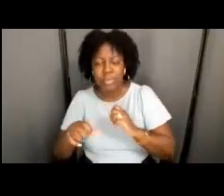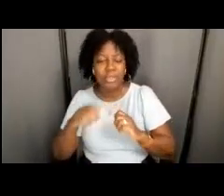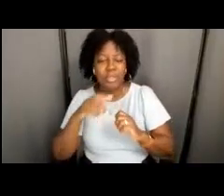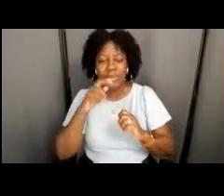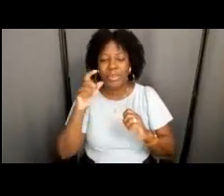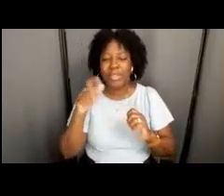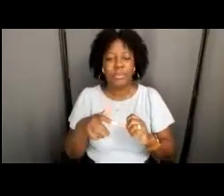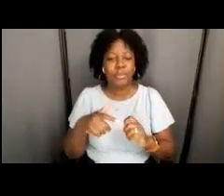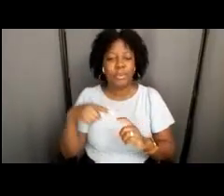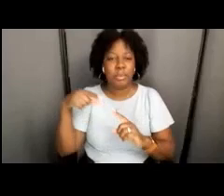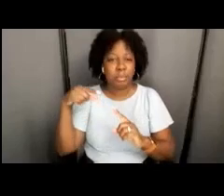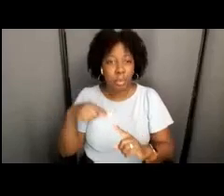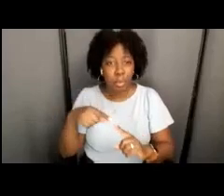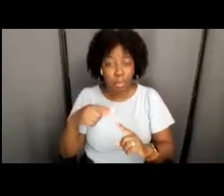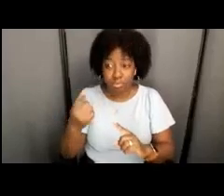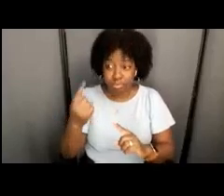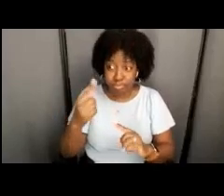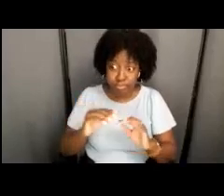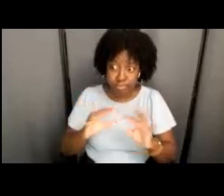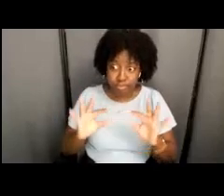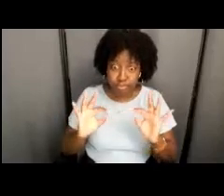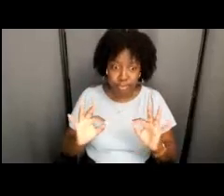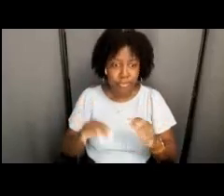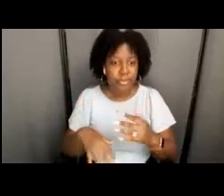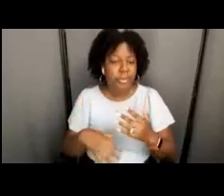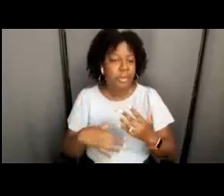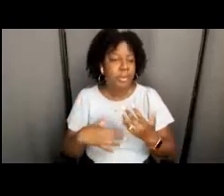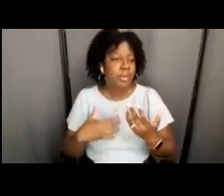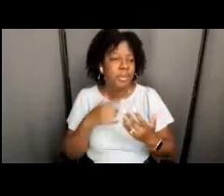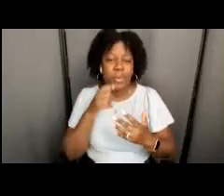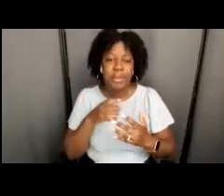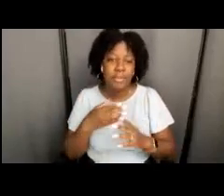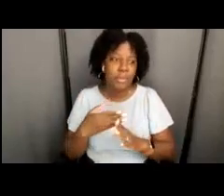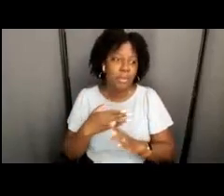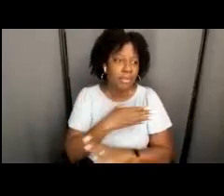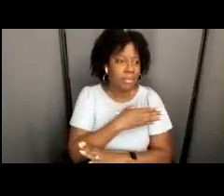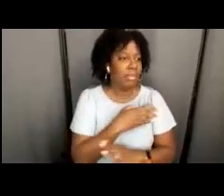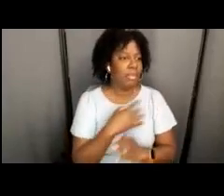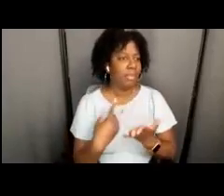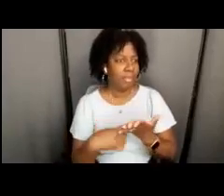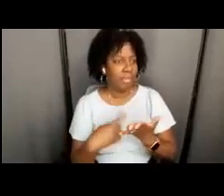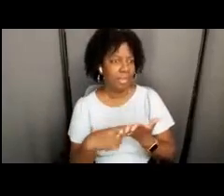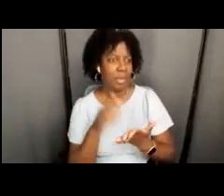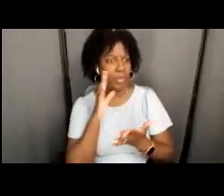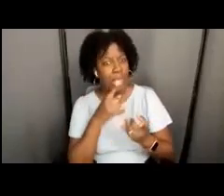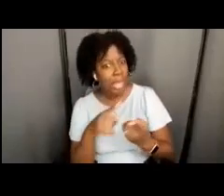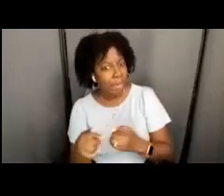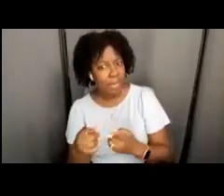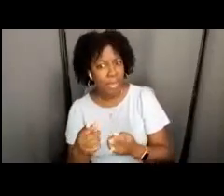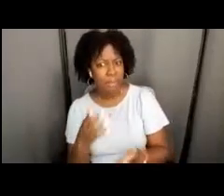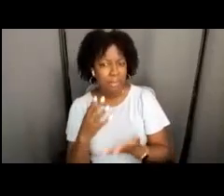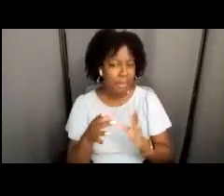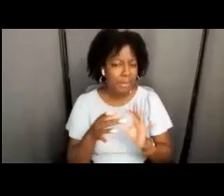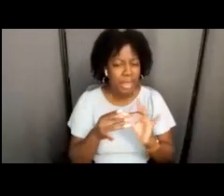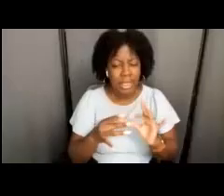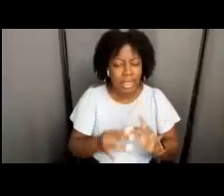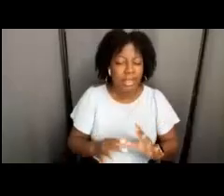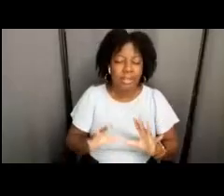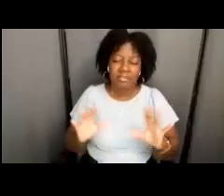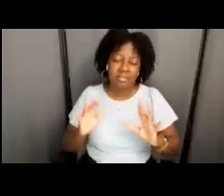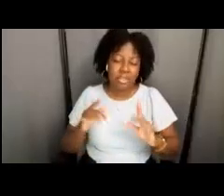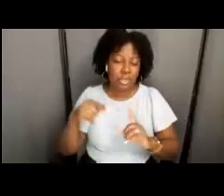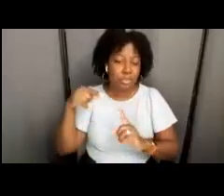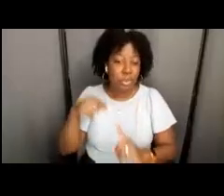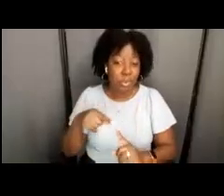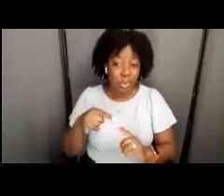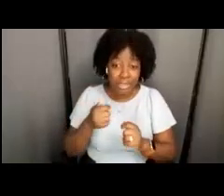about what things could have been or where things may go in the future. We really just want to focus on assessing the merit of each application. And then I think there's just one more